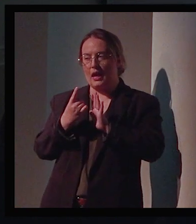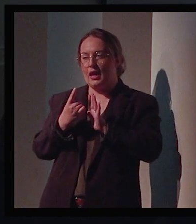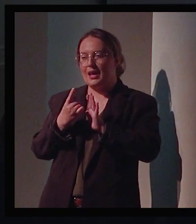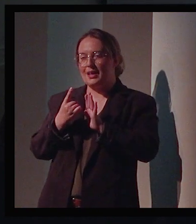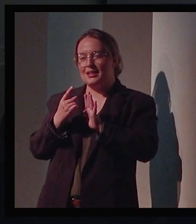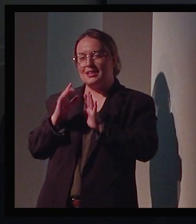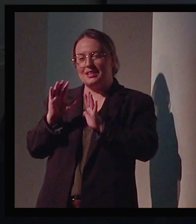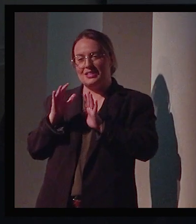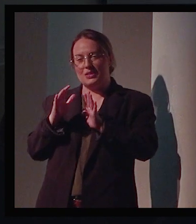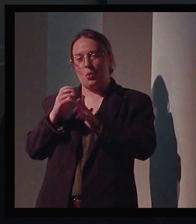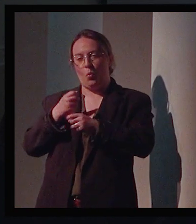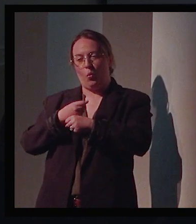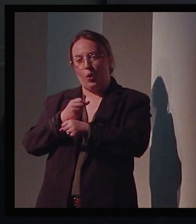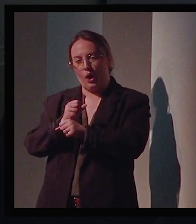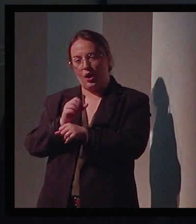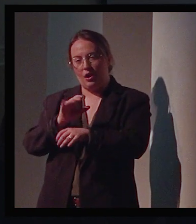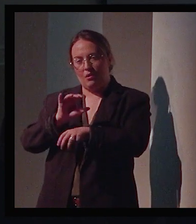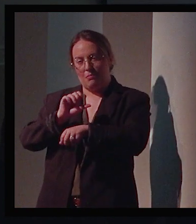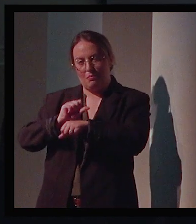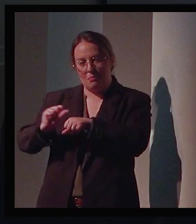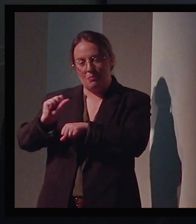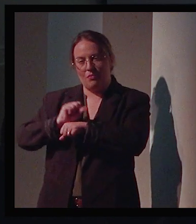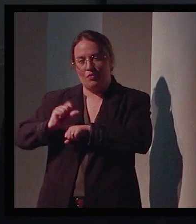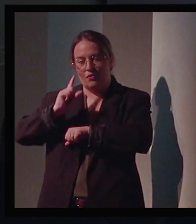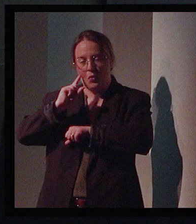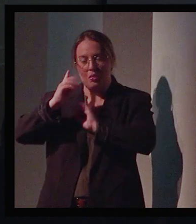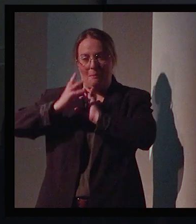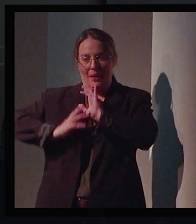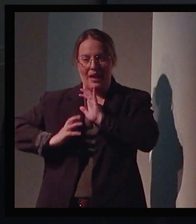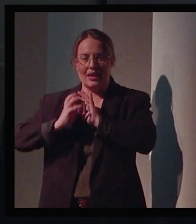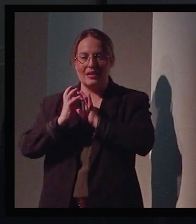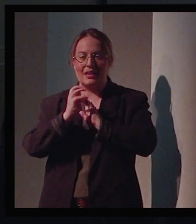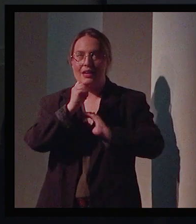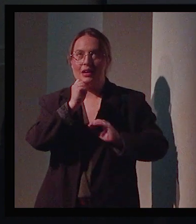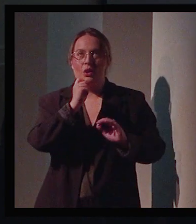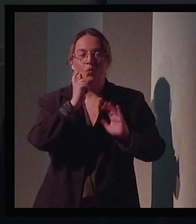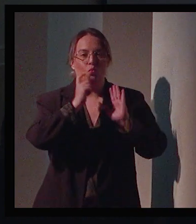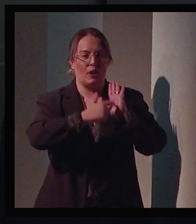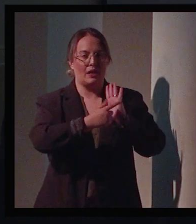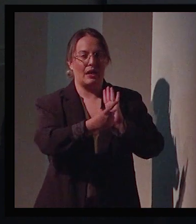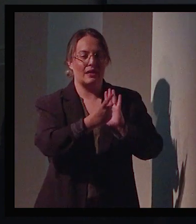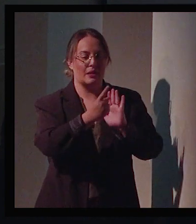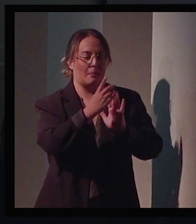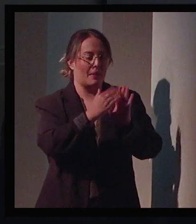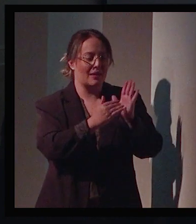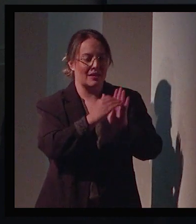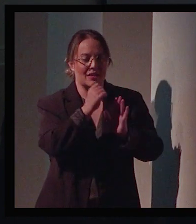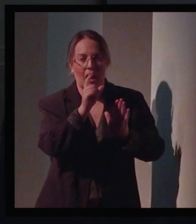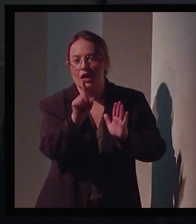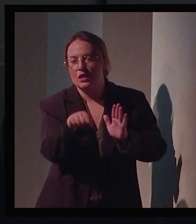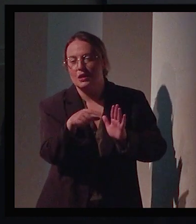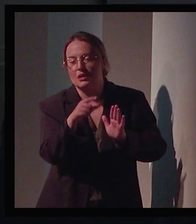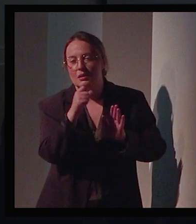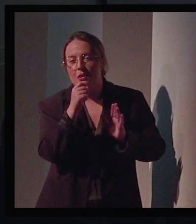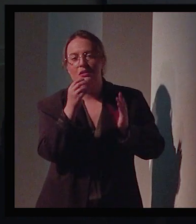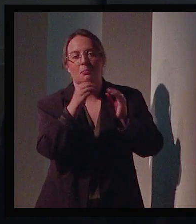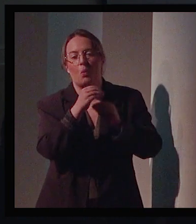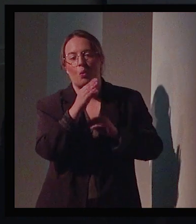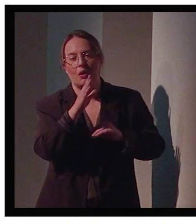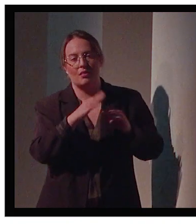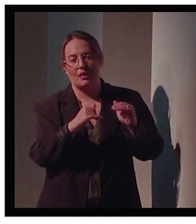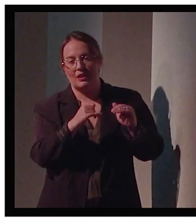flat surface covered with pigment, a realization and an intention that would come to define 20th century